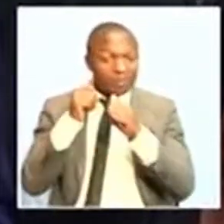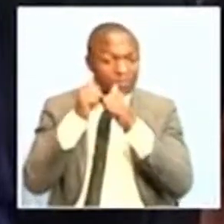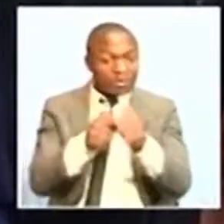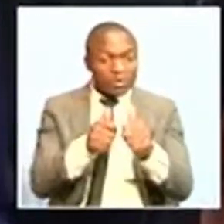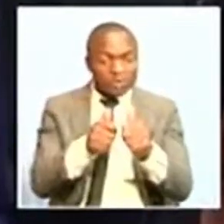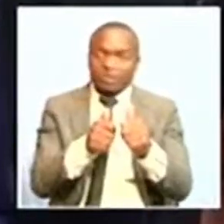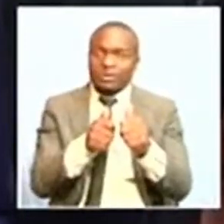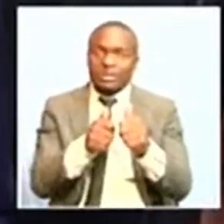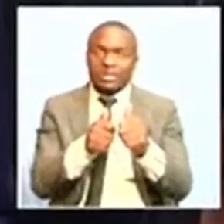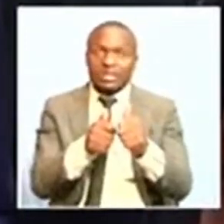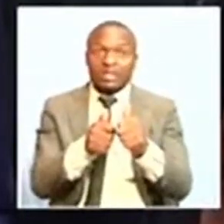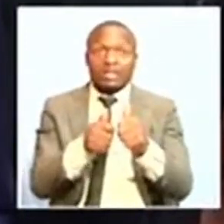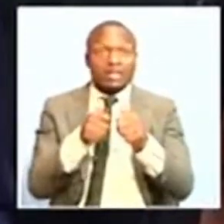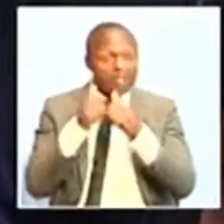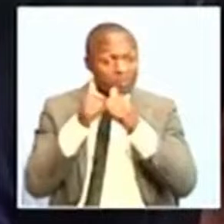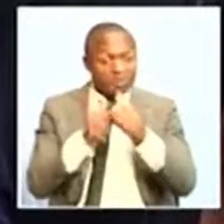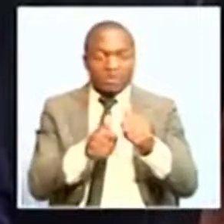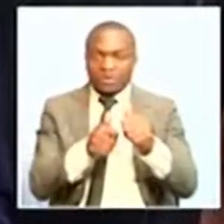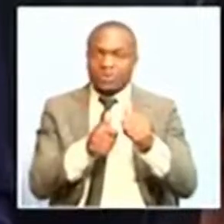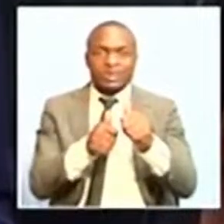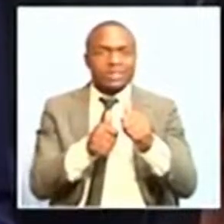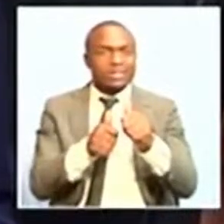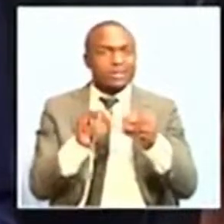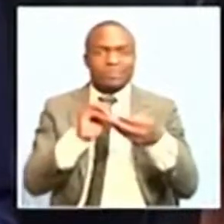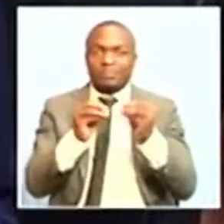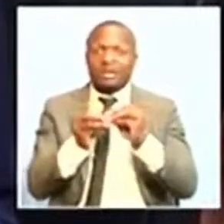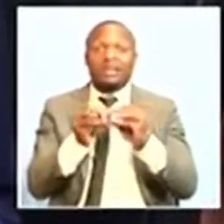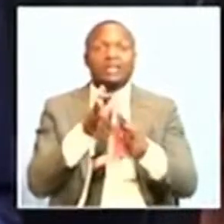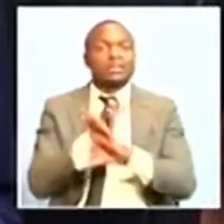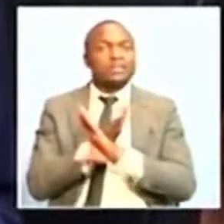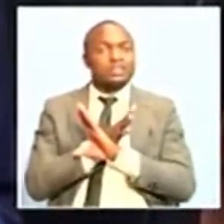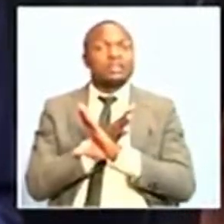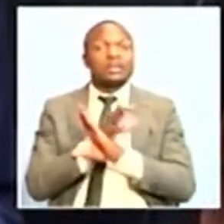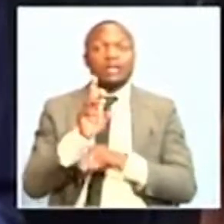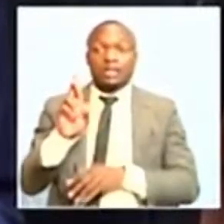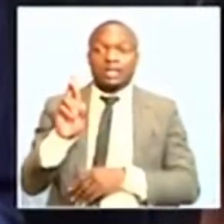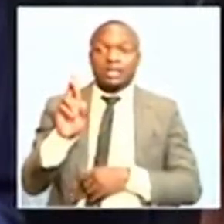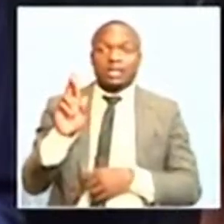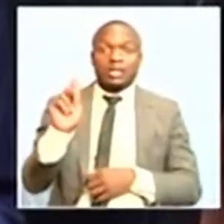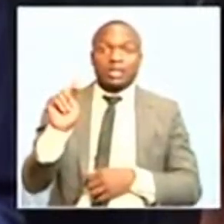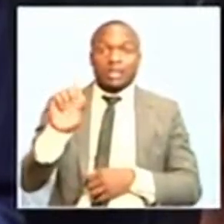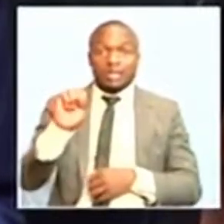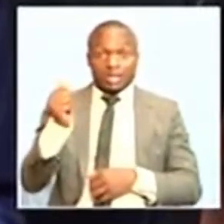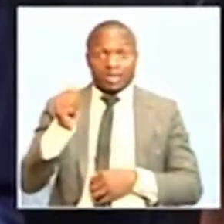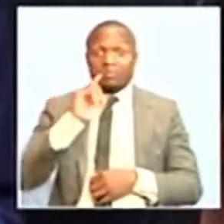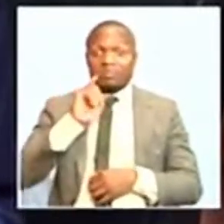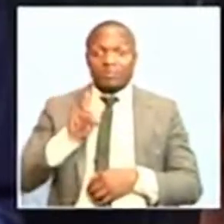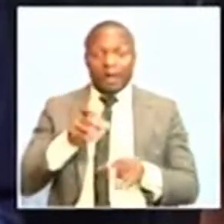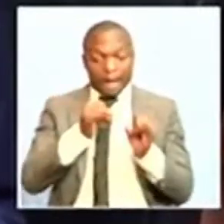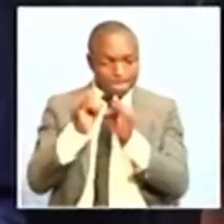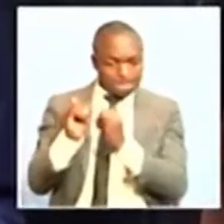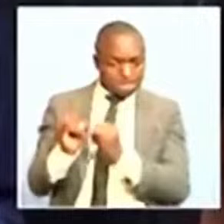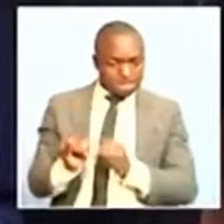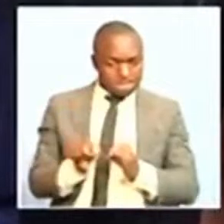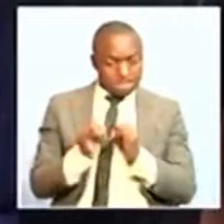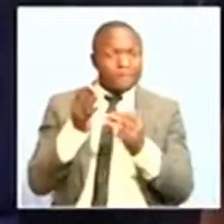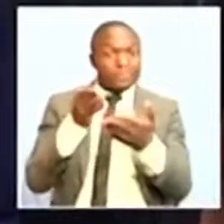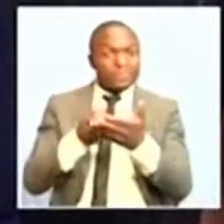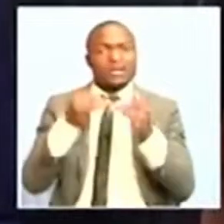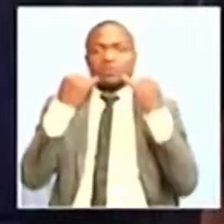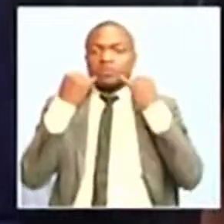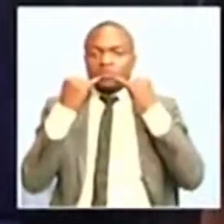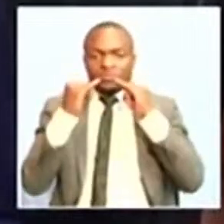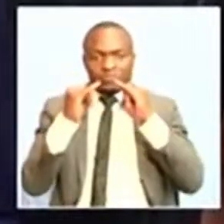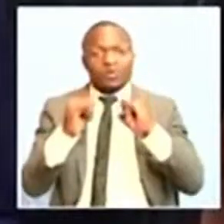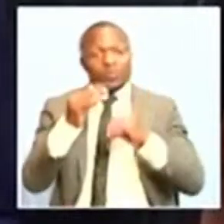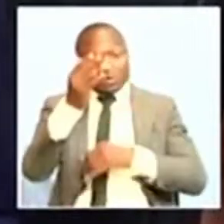levels? In this country, compliance levels are low. Rats who are supposed to chair implement on this one, they will tell you private